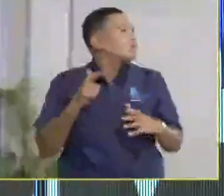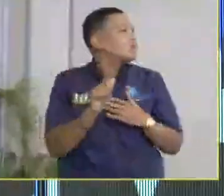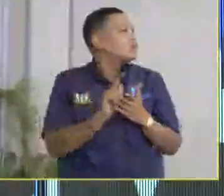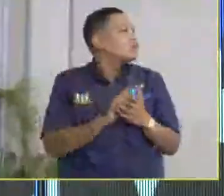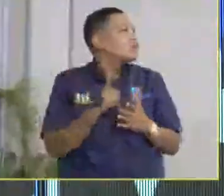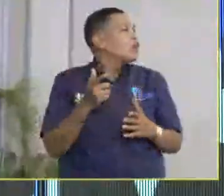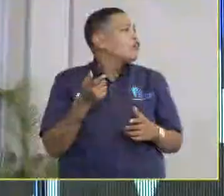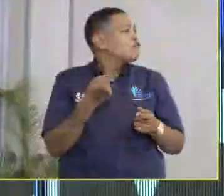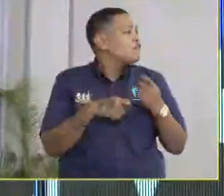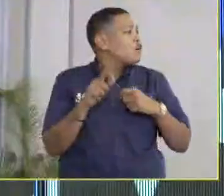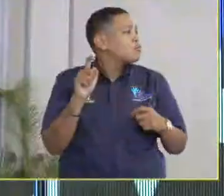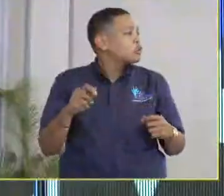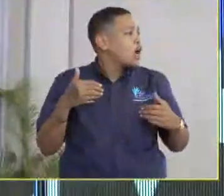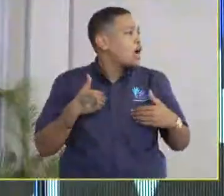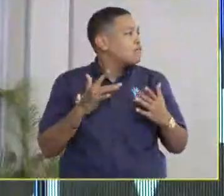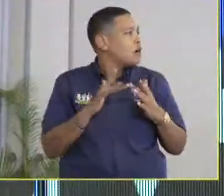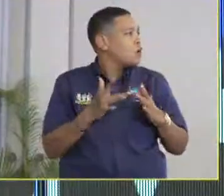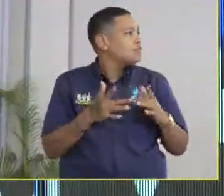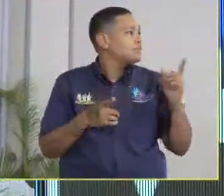have a website.